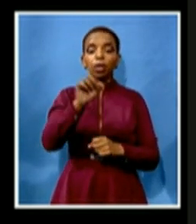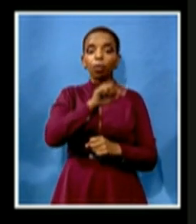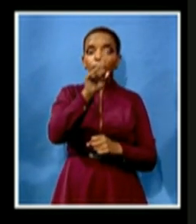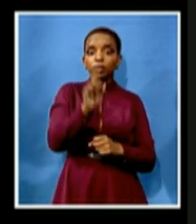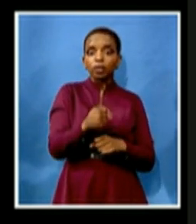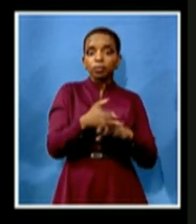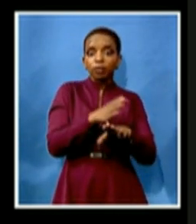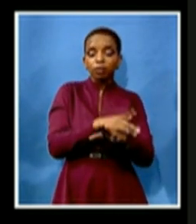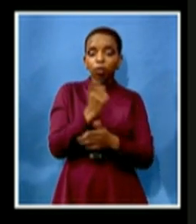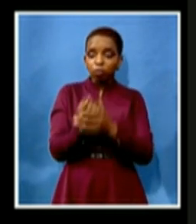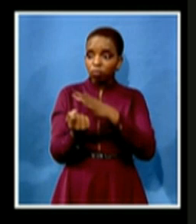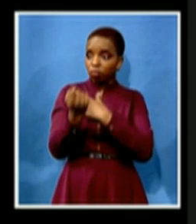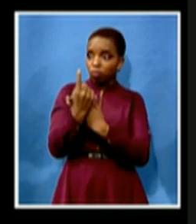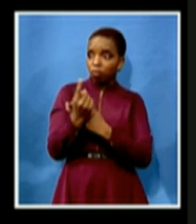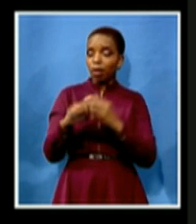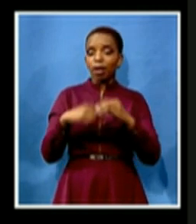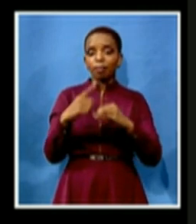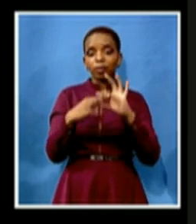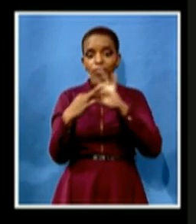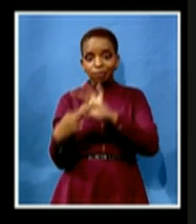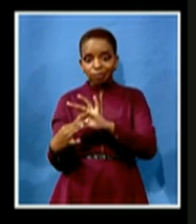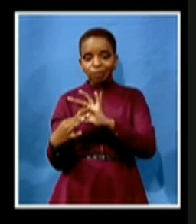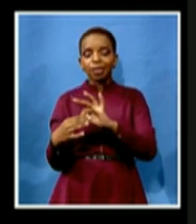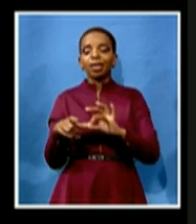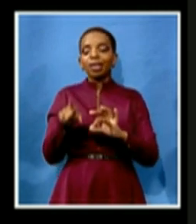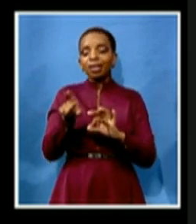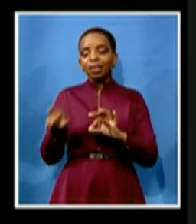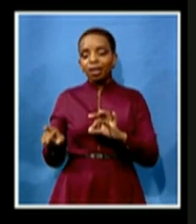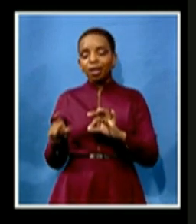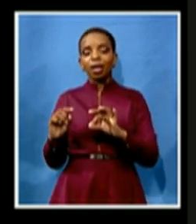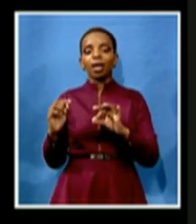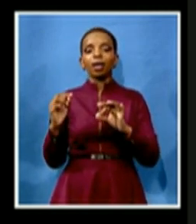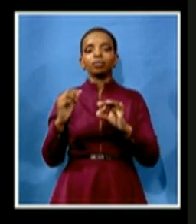value of screening in the face of asymptomatic